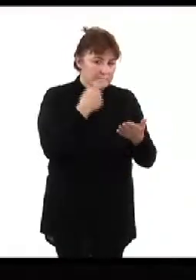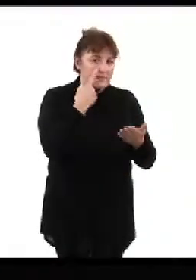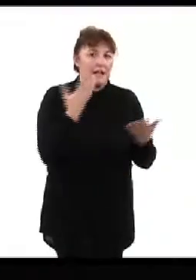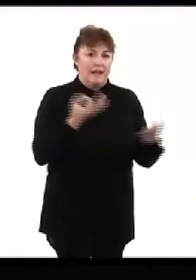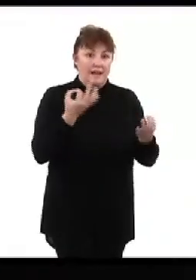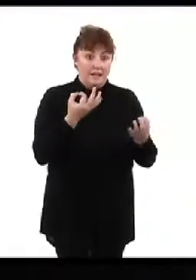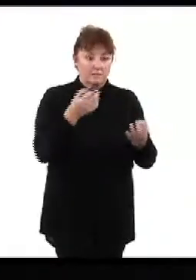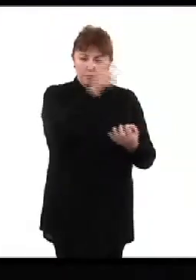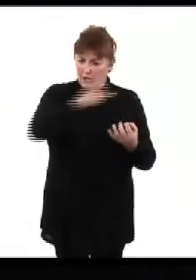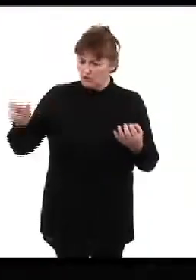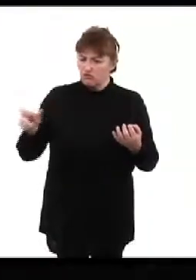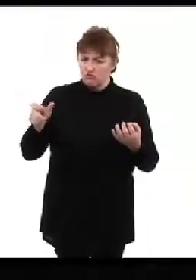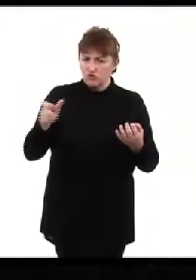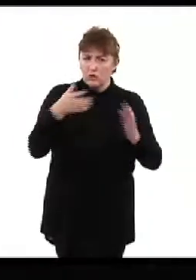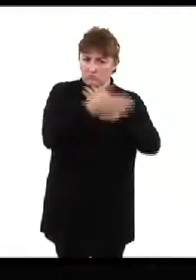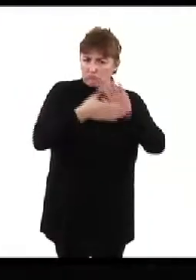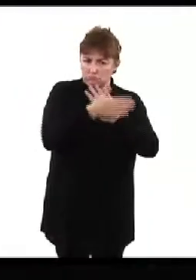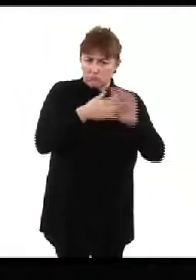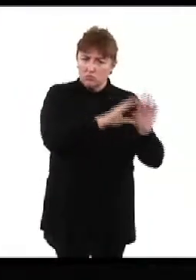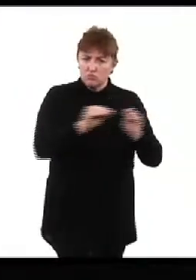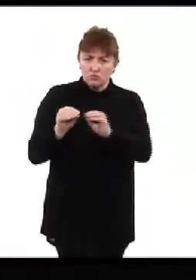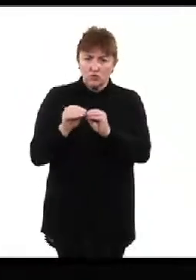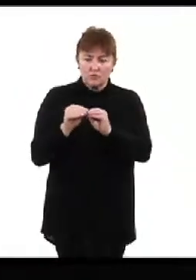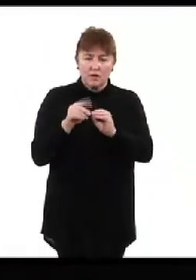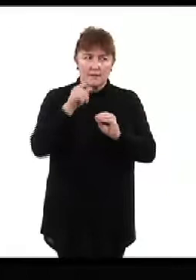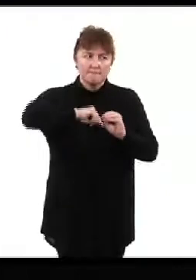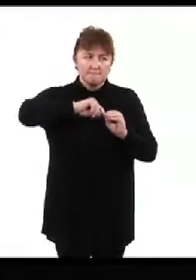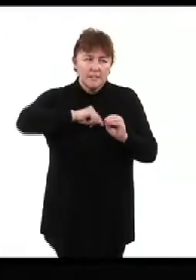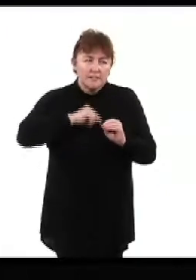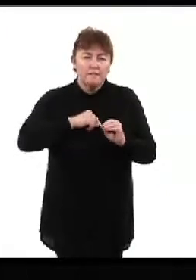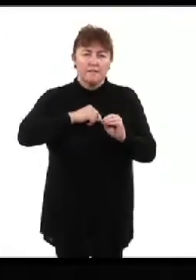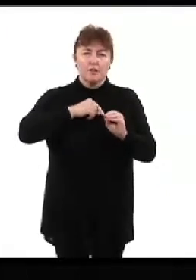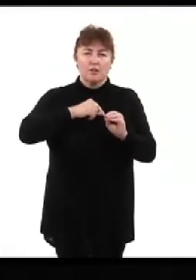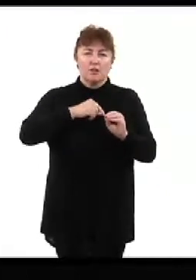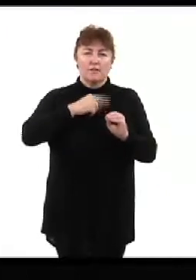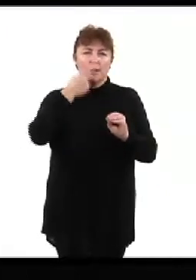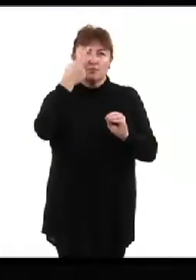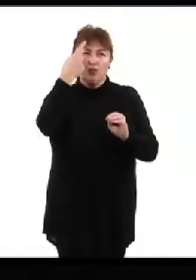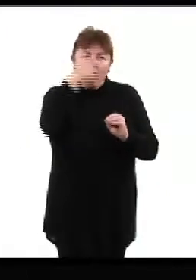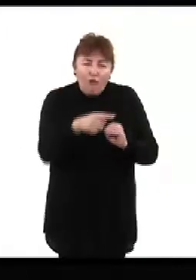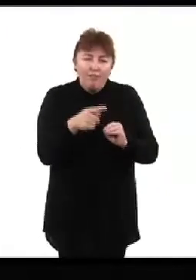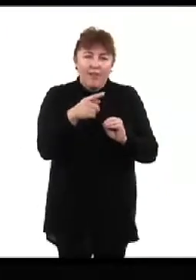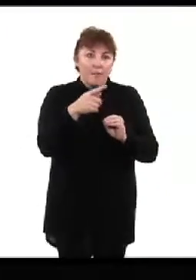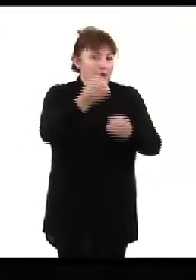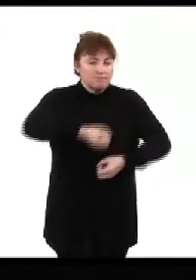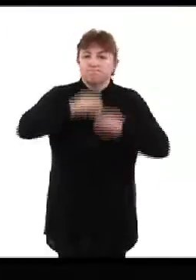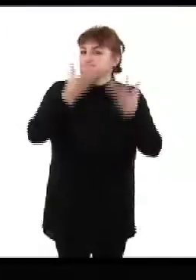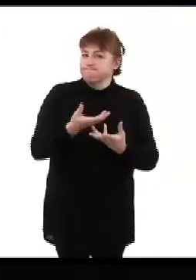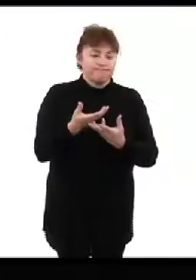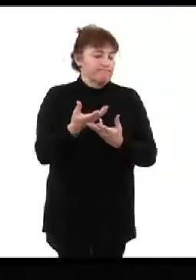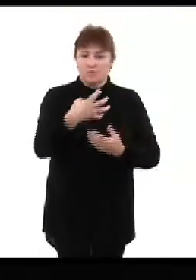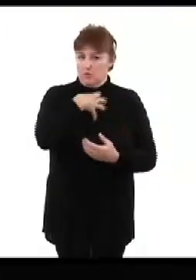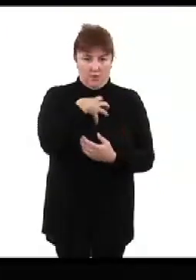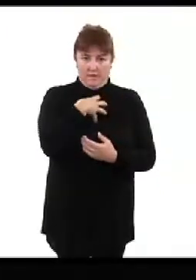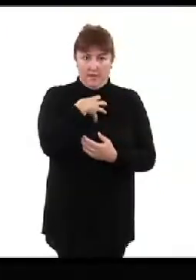ASL signers did report this sort of feeling of knowing. That is, they knew the sign that they wanted, but they weren't able to produce it. Okay, so